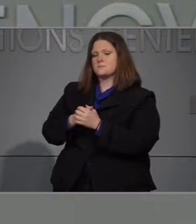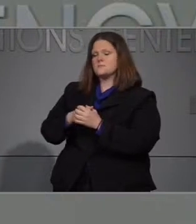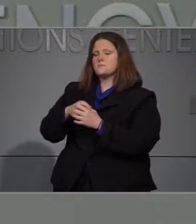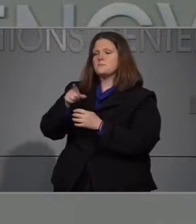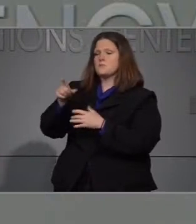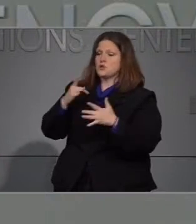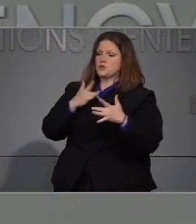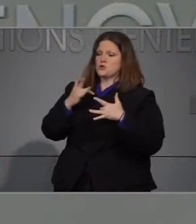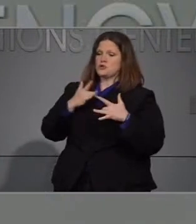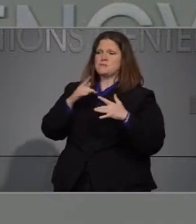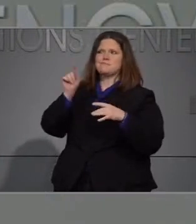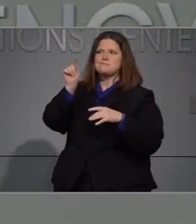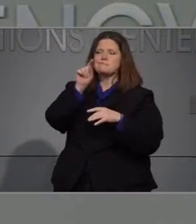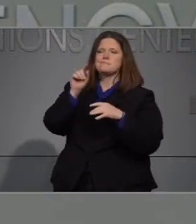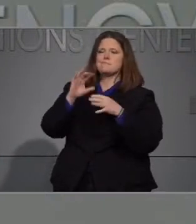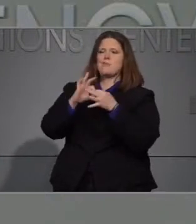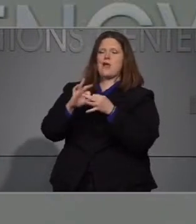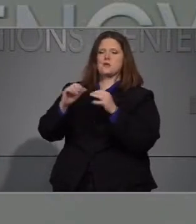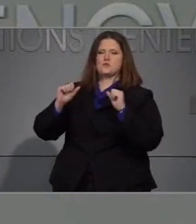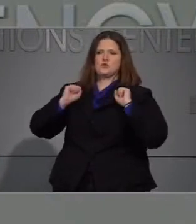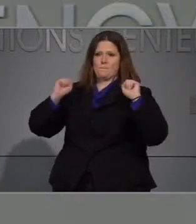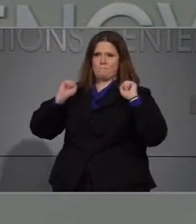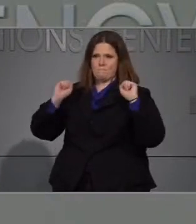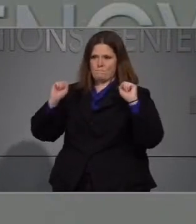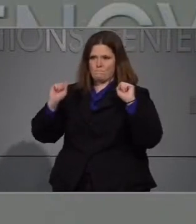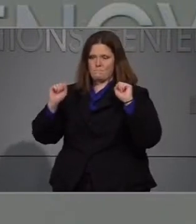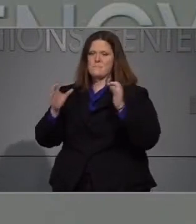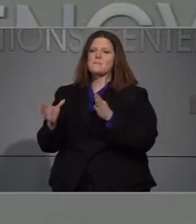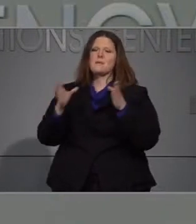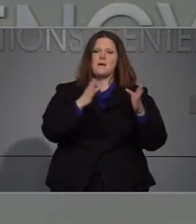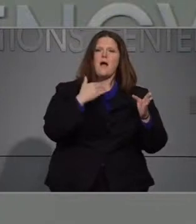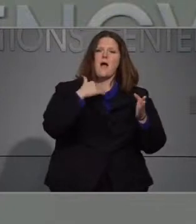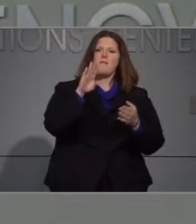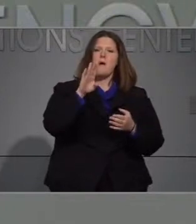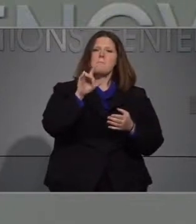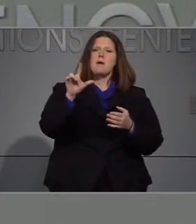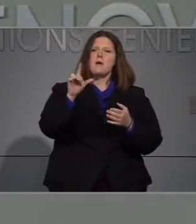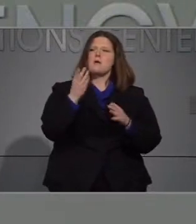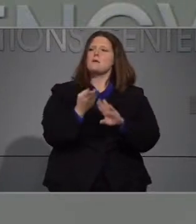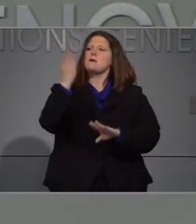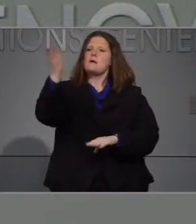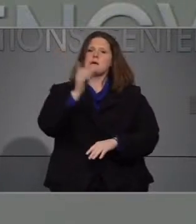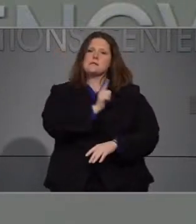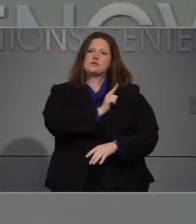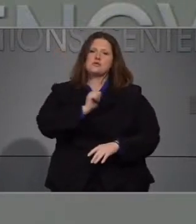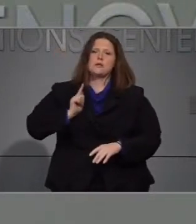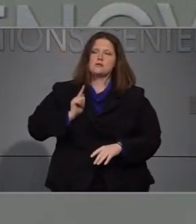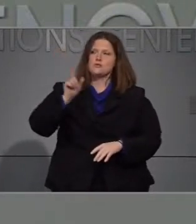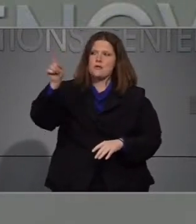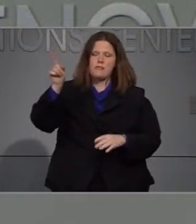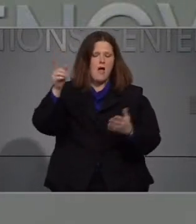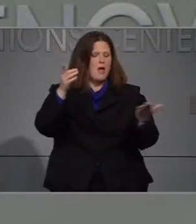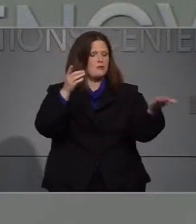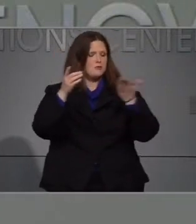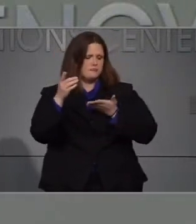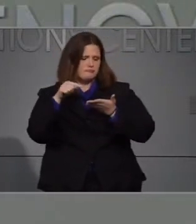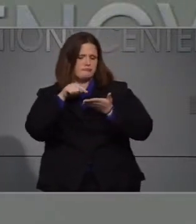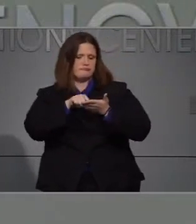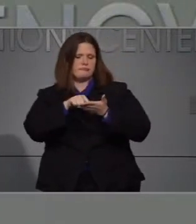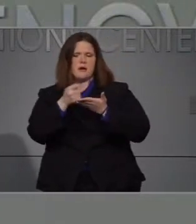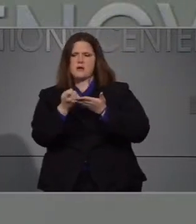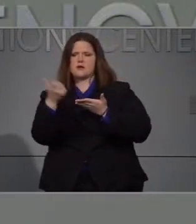fitness centers, also there was a bill that cleared the legislature last week that took out the Council of State